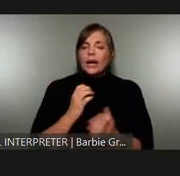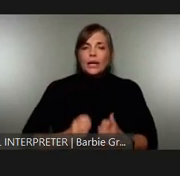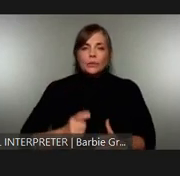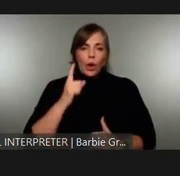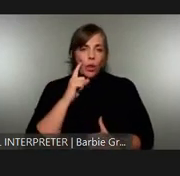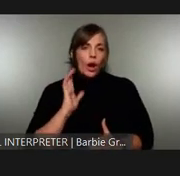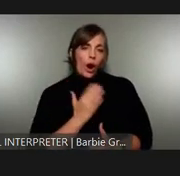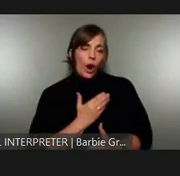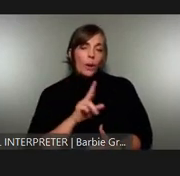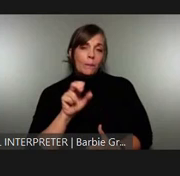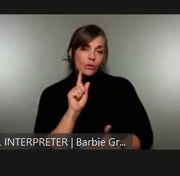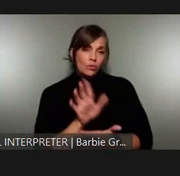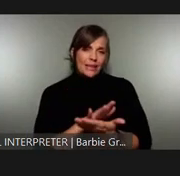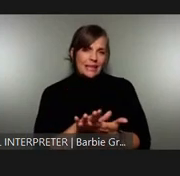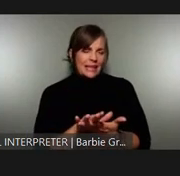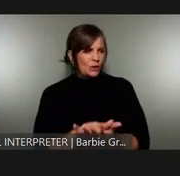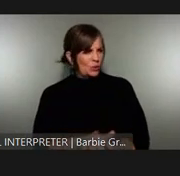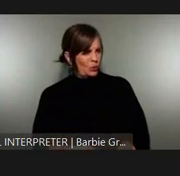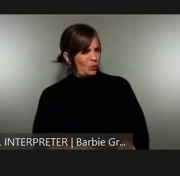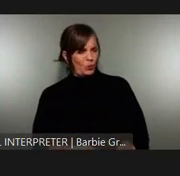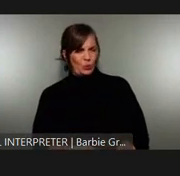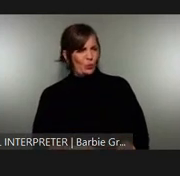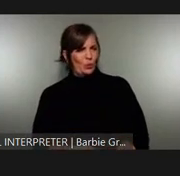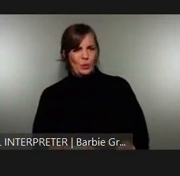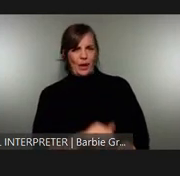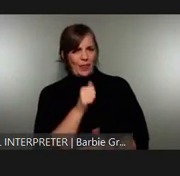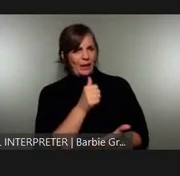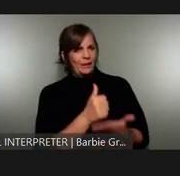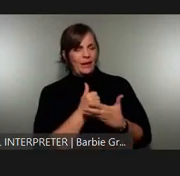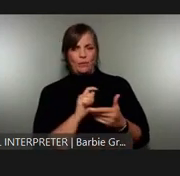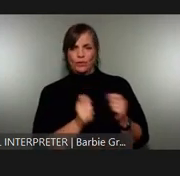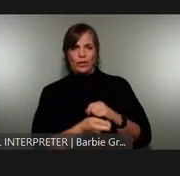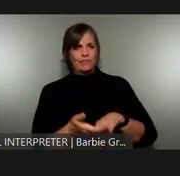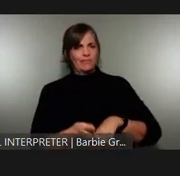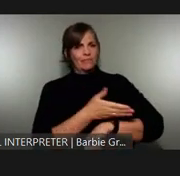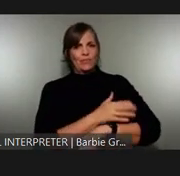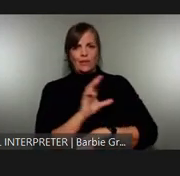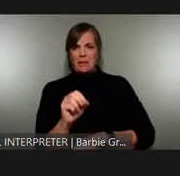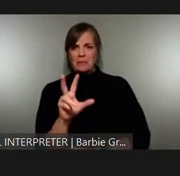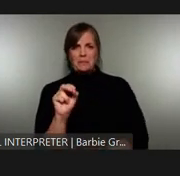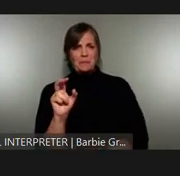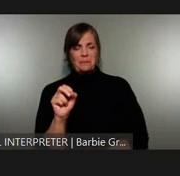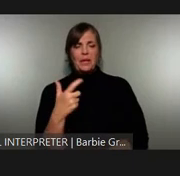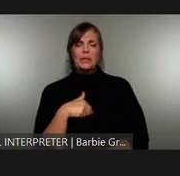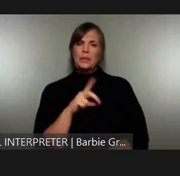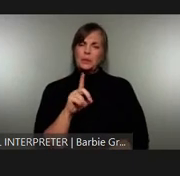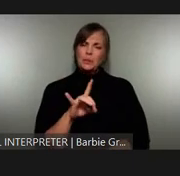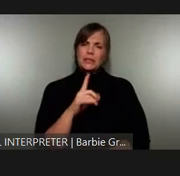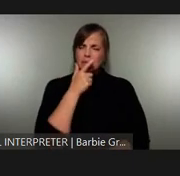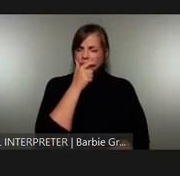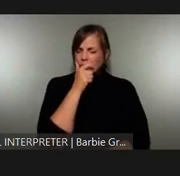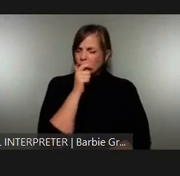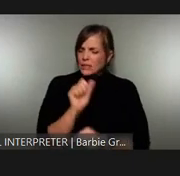for turning the organization around. So we obviously went through a significant effort to really think about